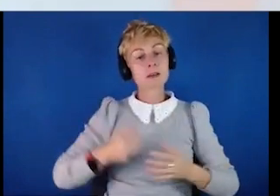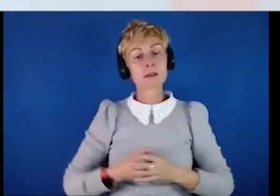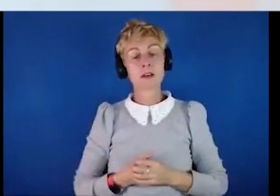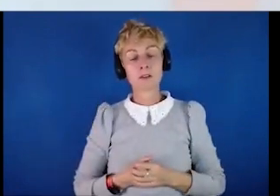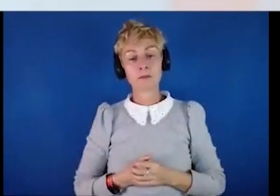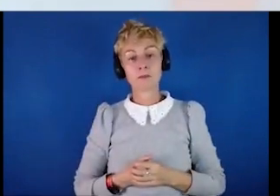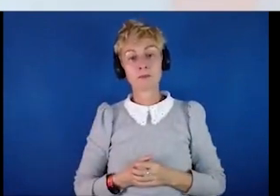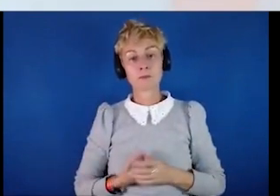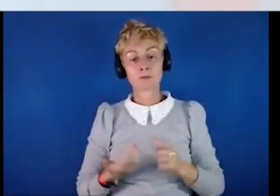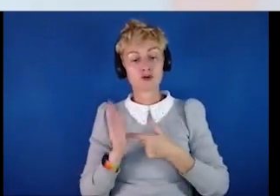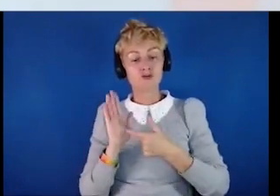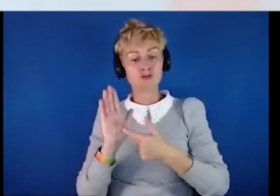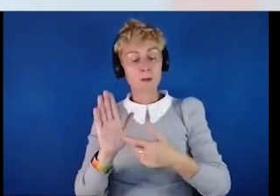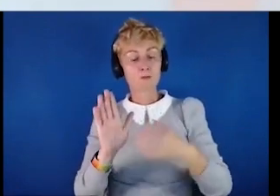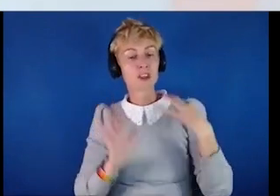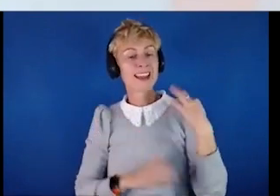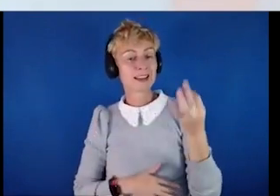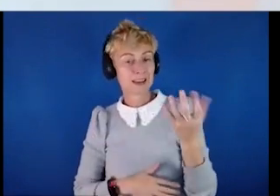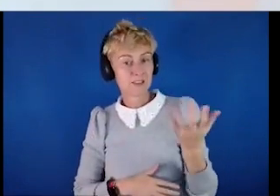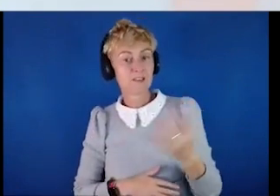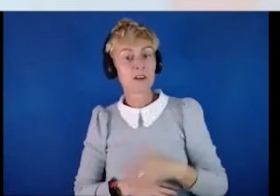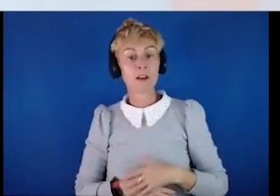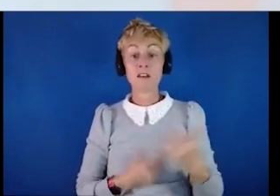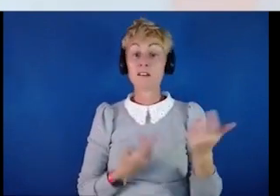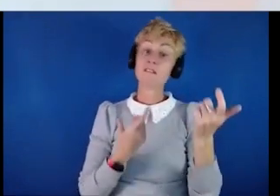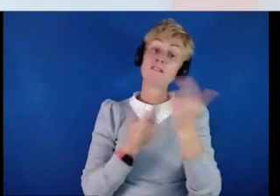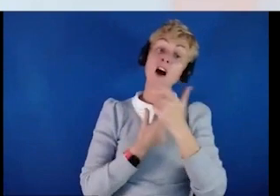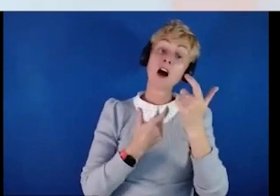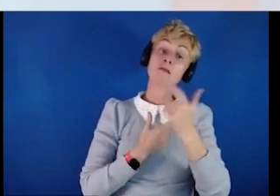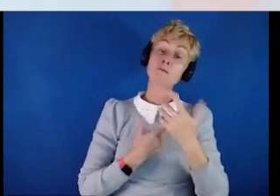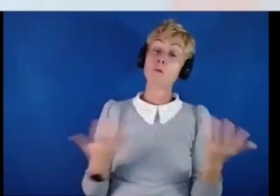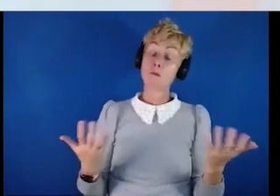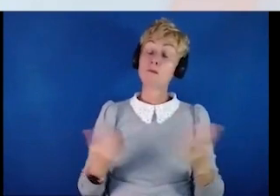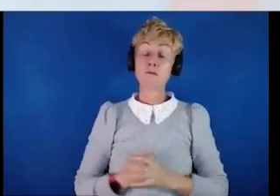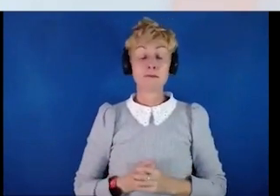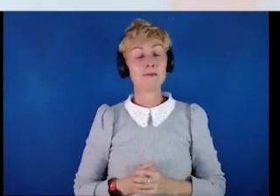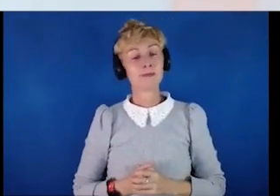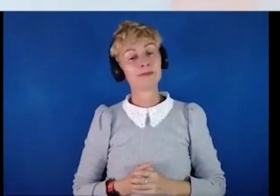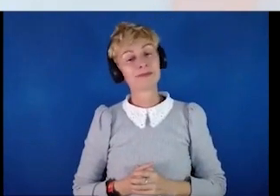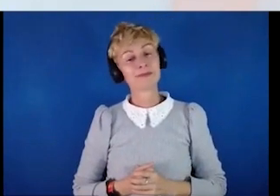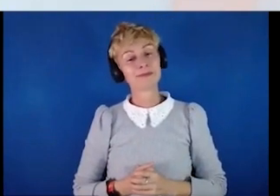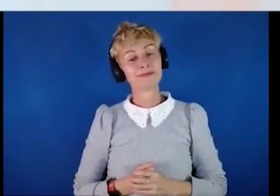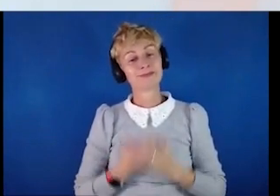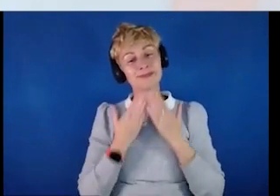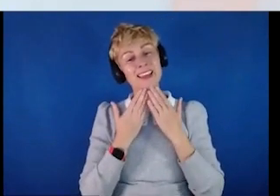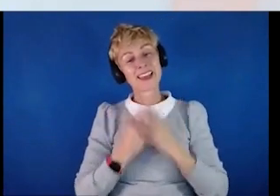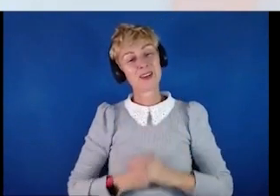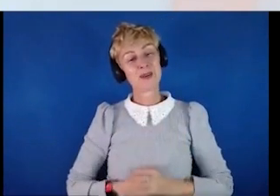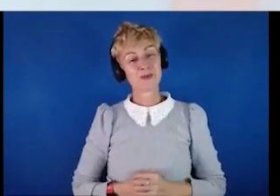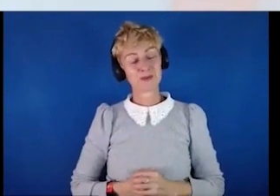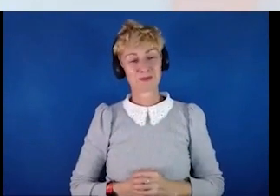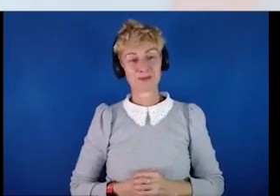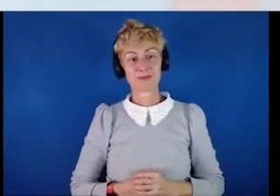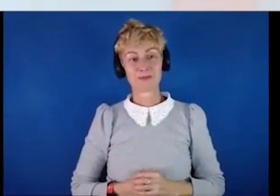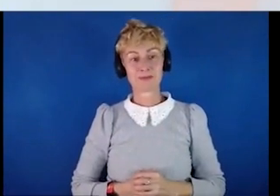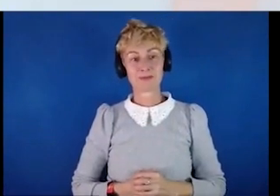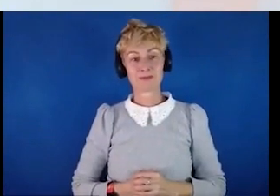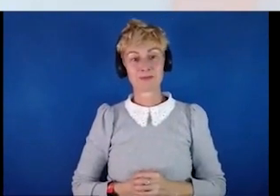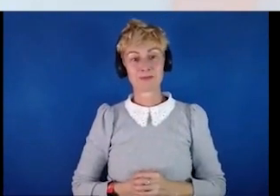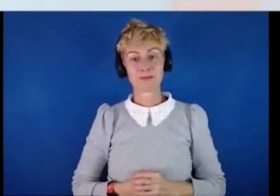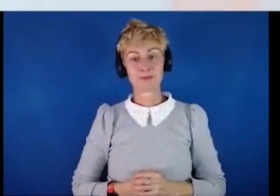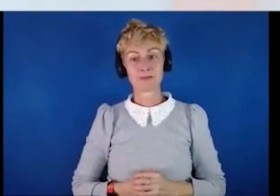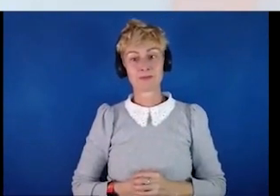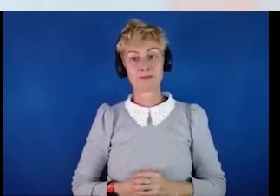representative, hard, yeah, fun, like that. Yeah, thank you very much. So lots